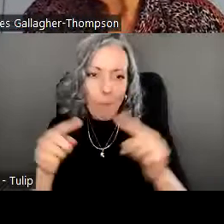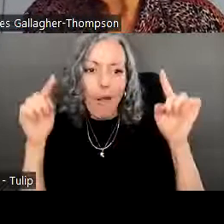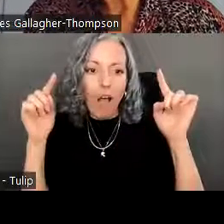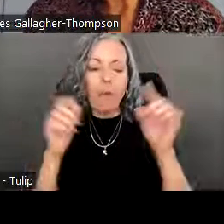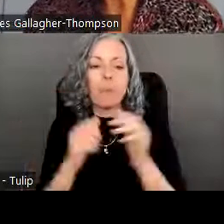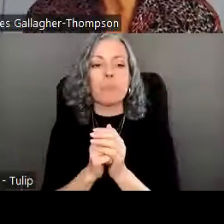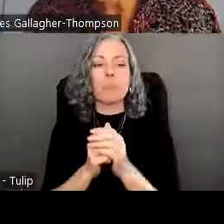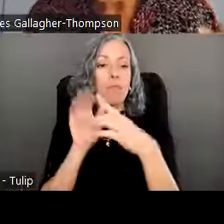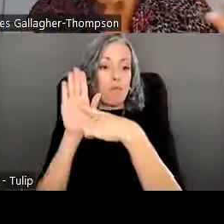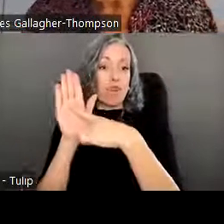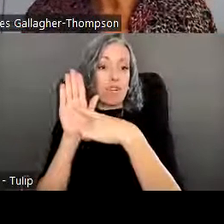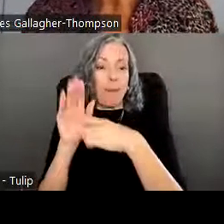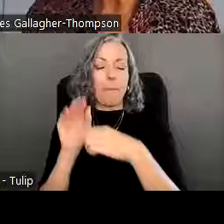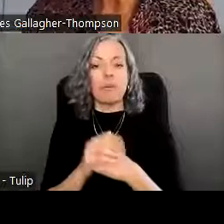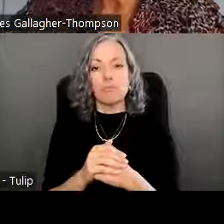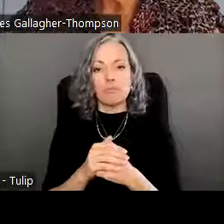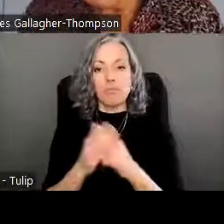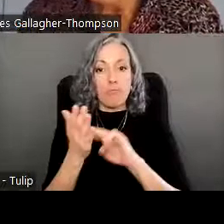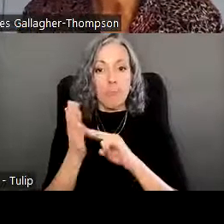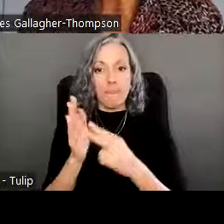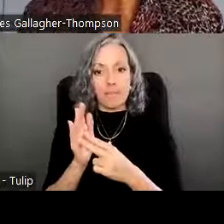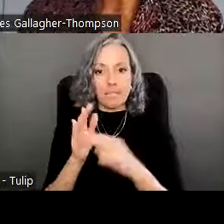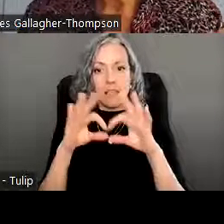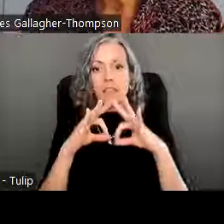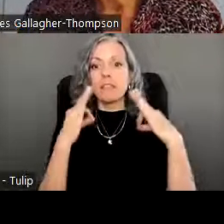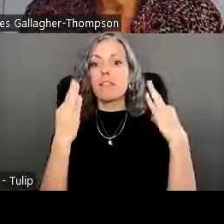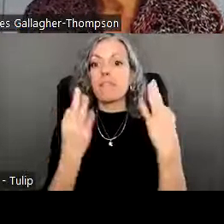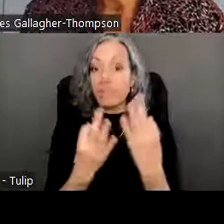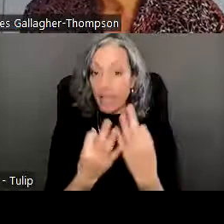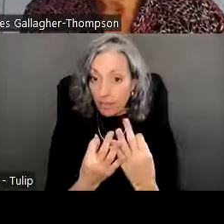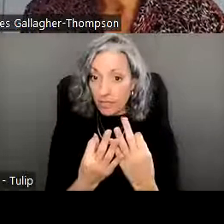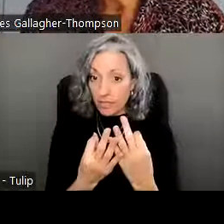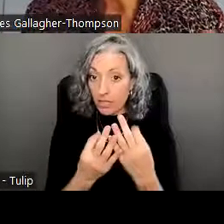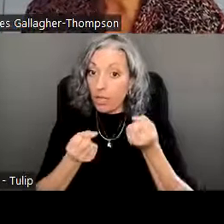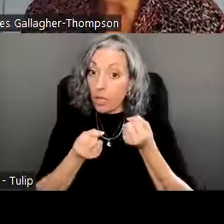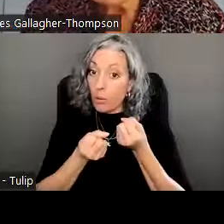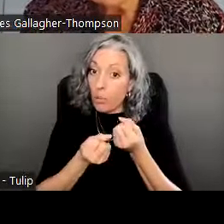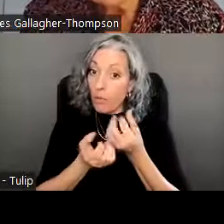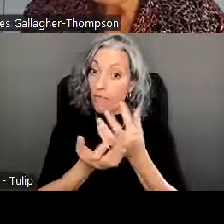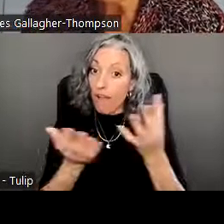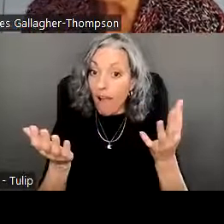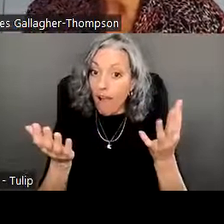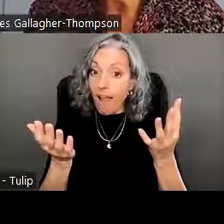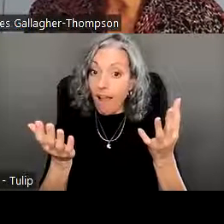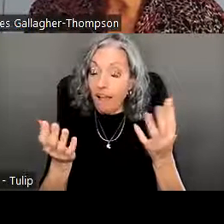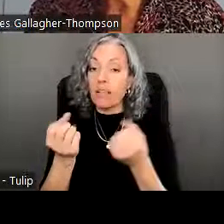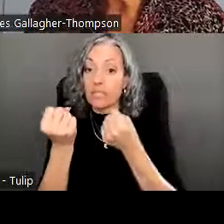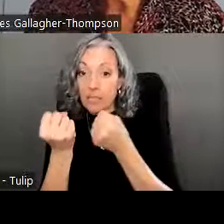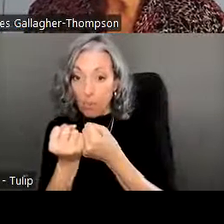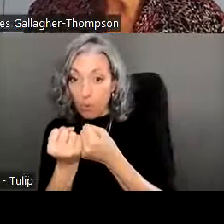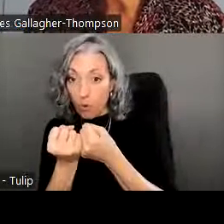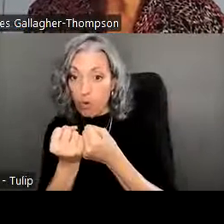example, it would mean that the family would engage in caregiving tasks